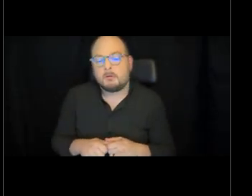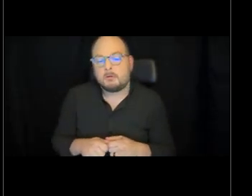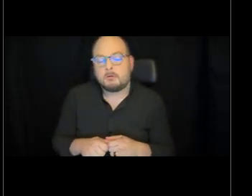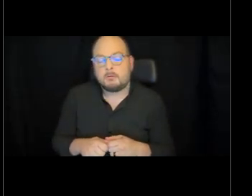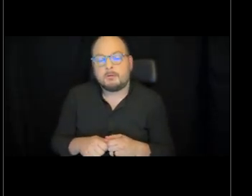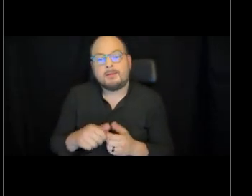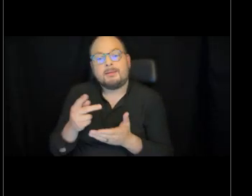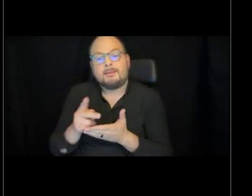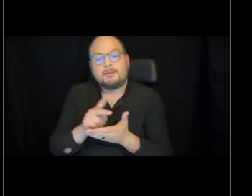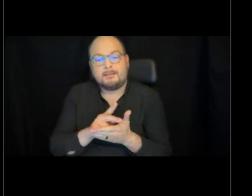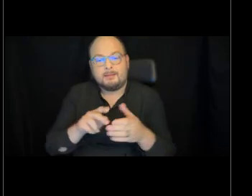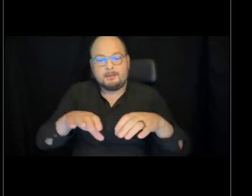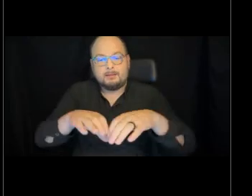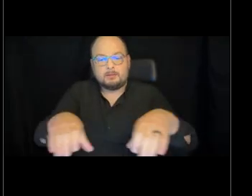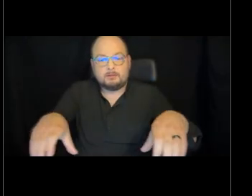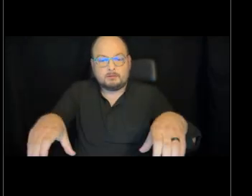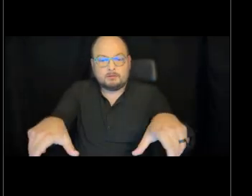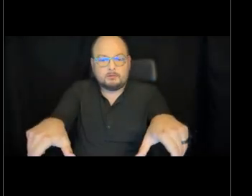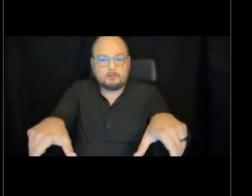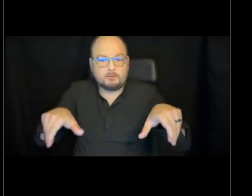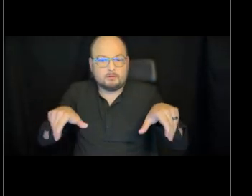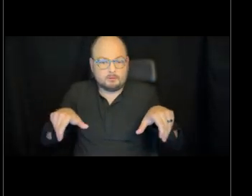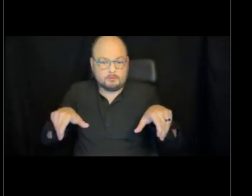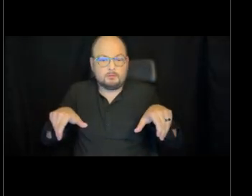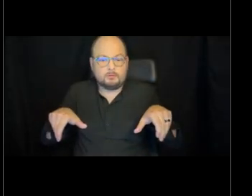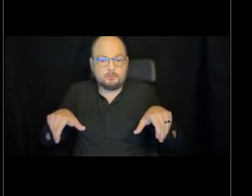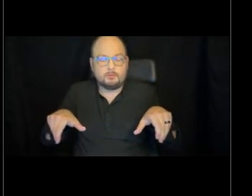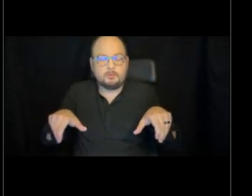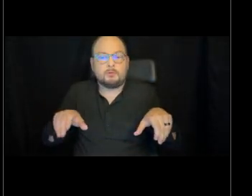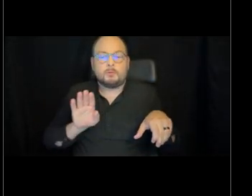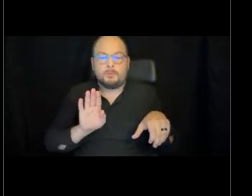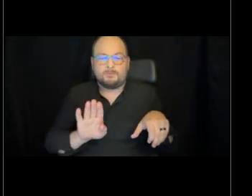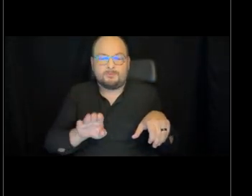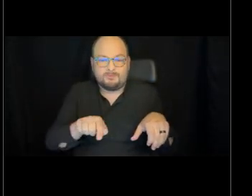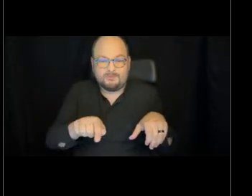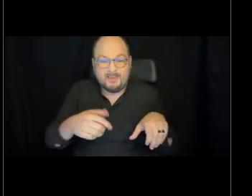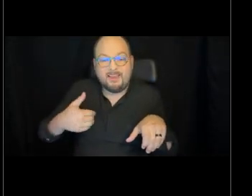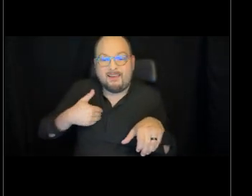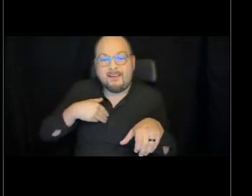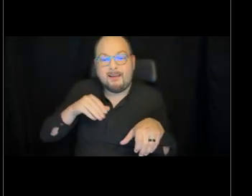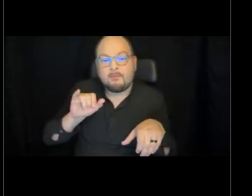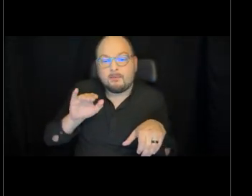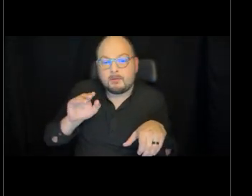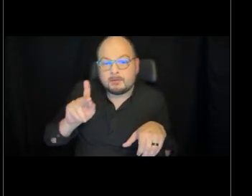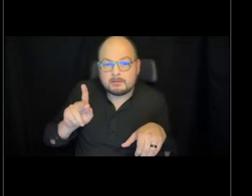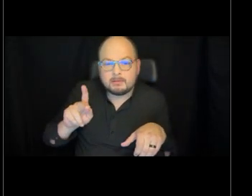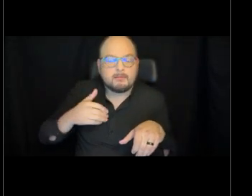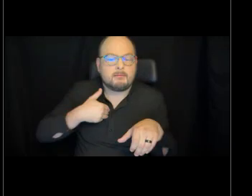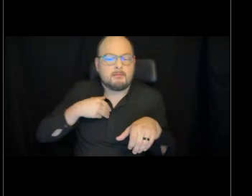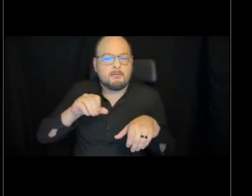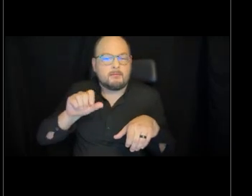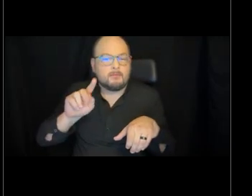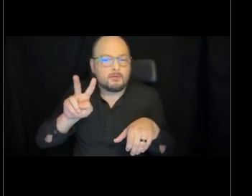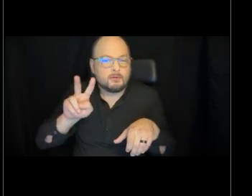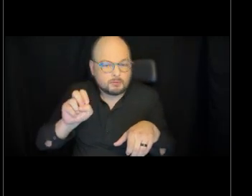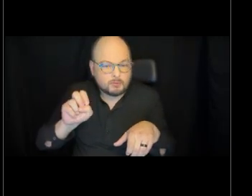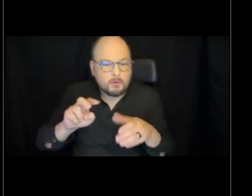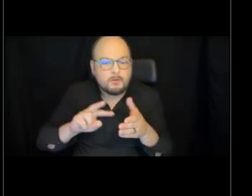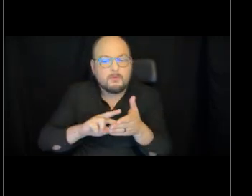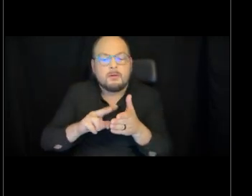kitchens with a sink or cooktop at the base of the U to have less than 60 inches between